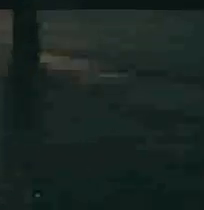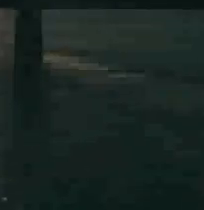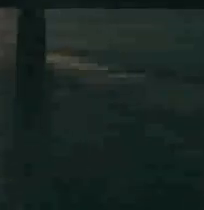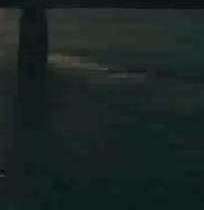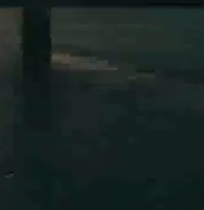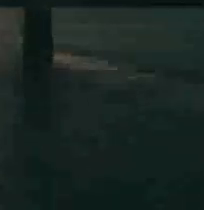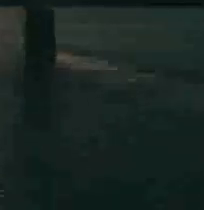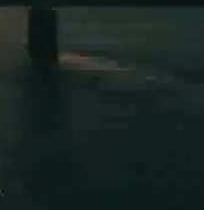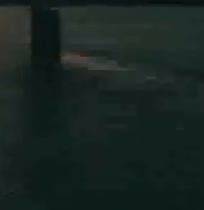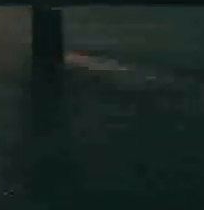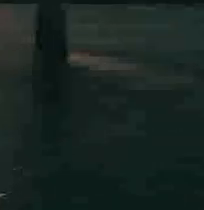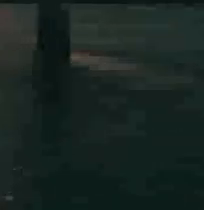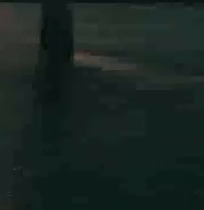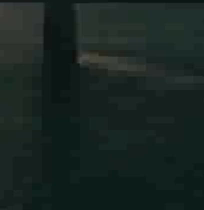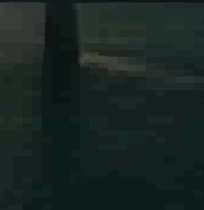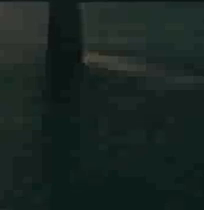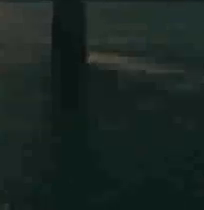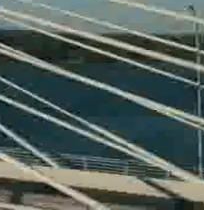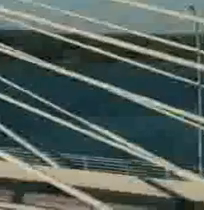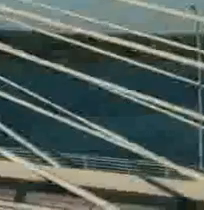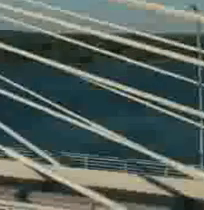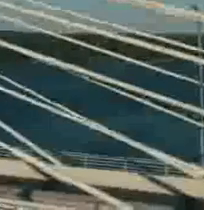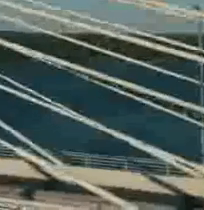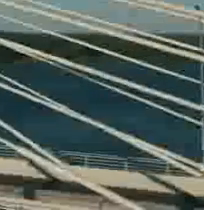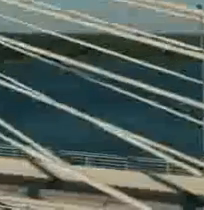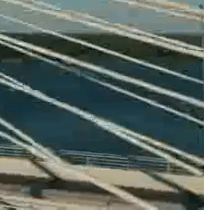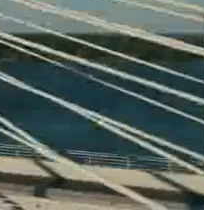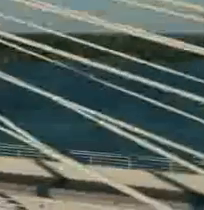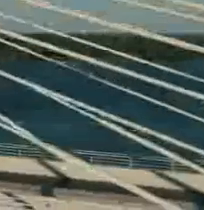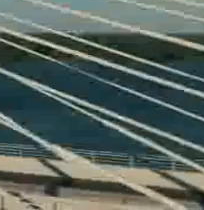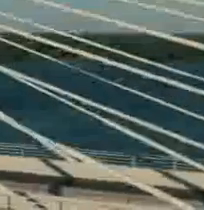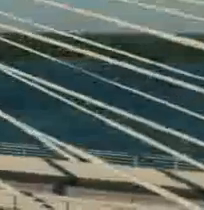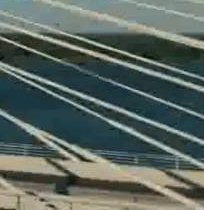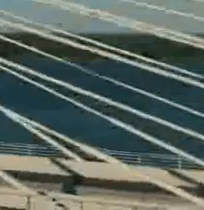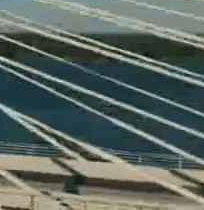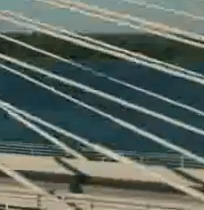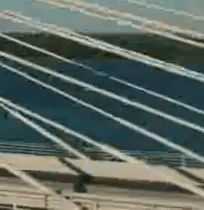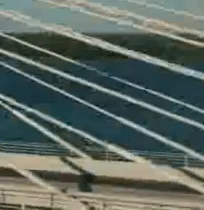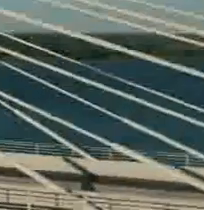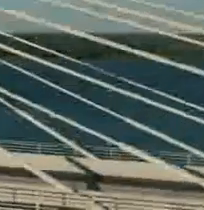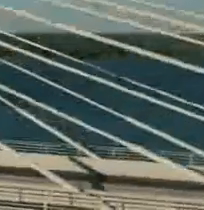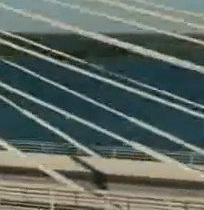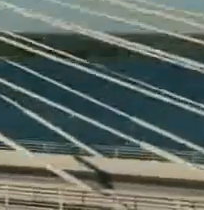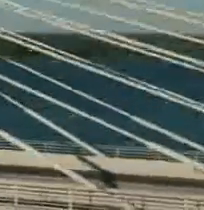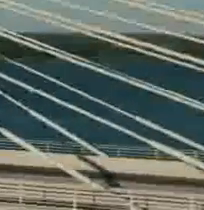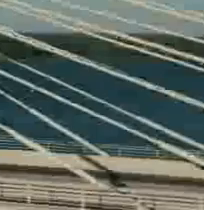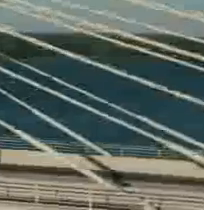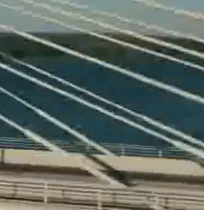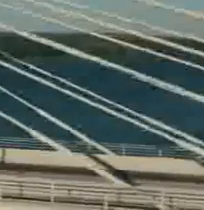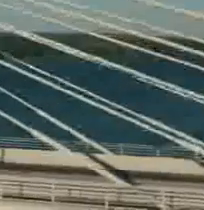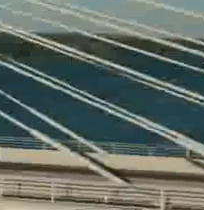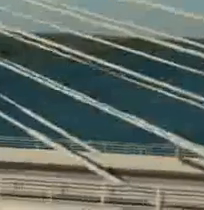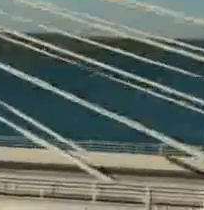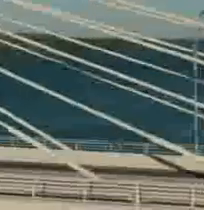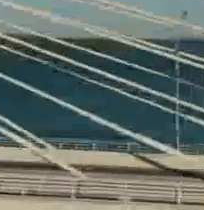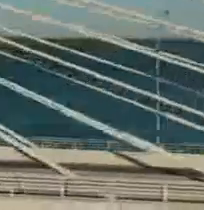a work of art. It is a combination of the hard work put in by the two countries. Botswana, our pride,